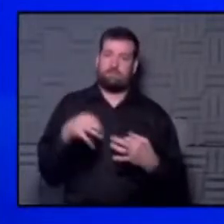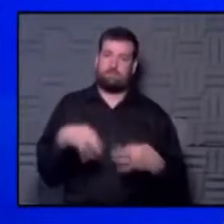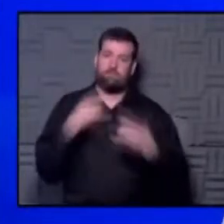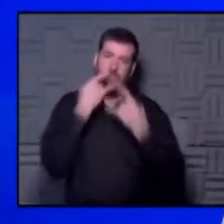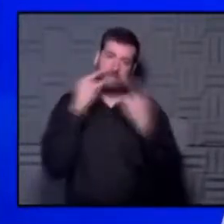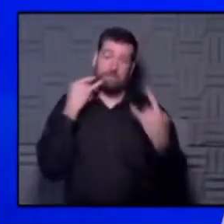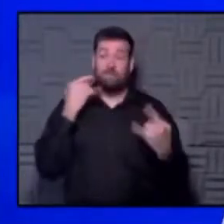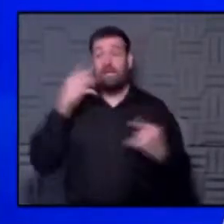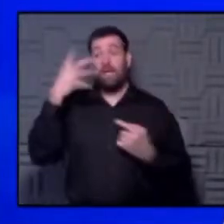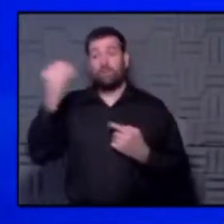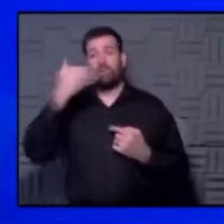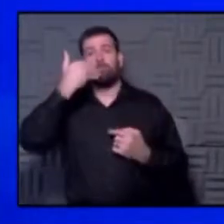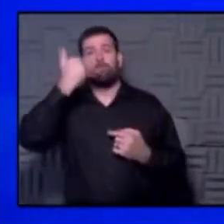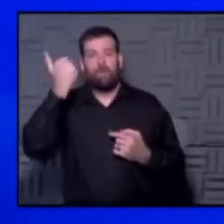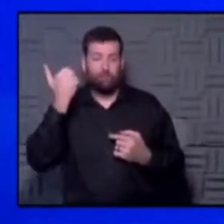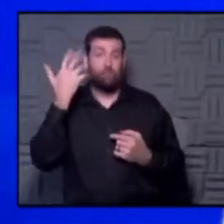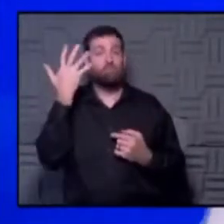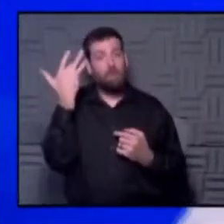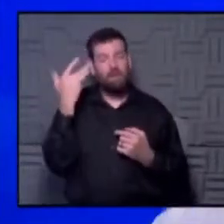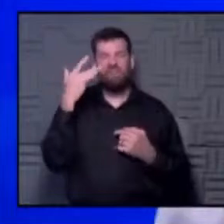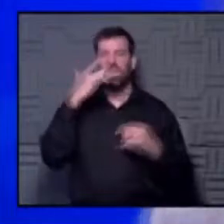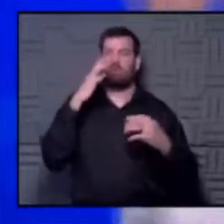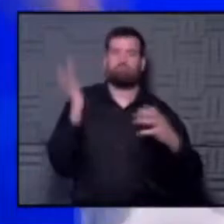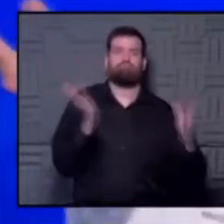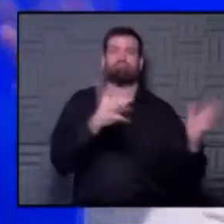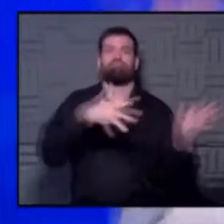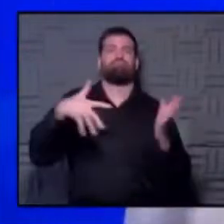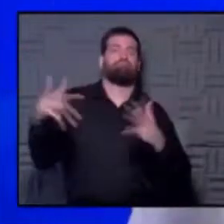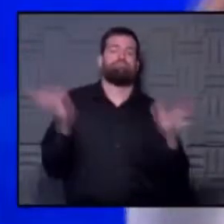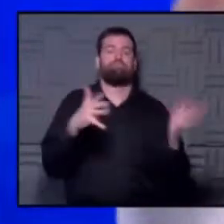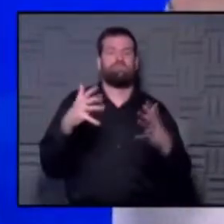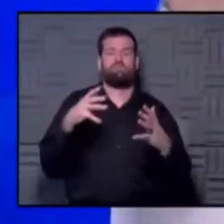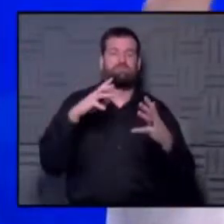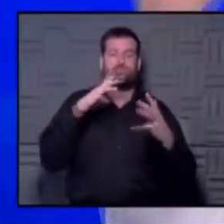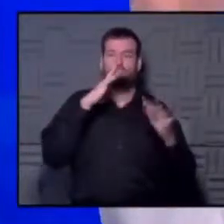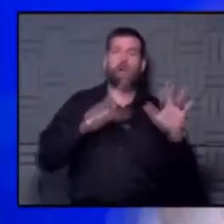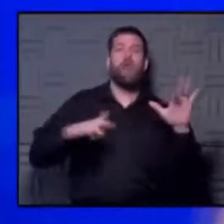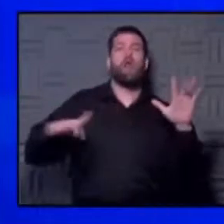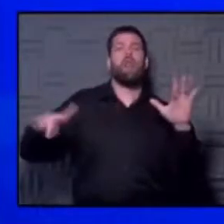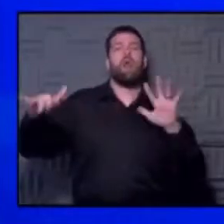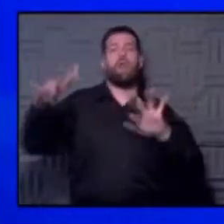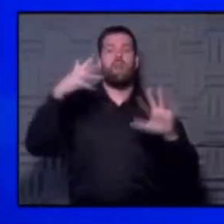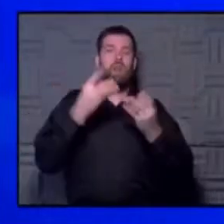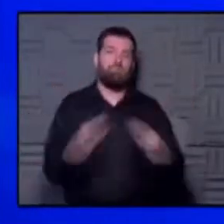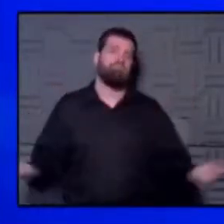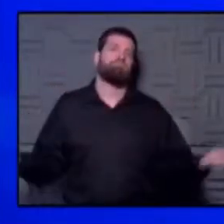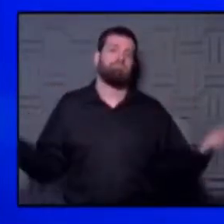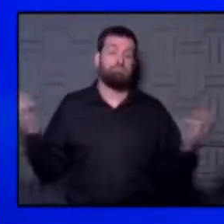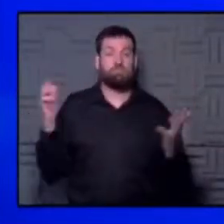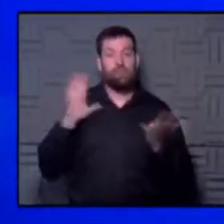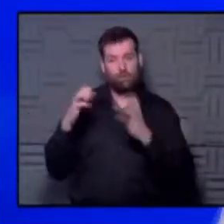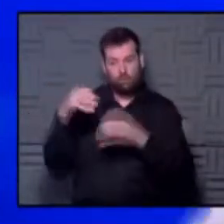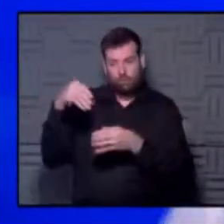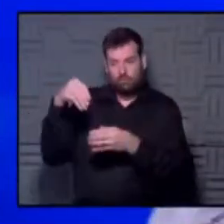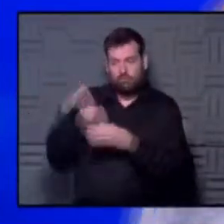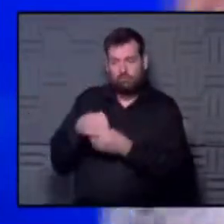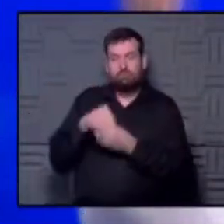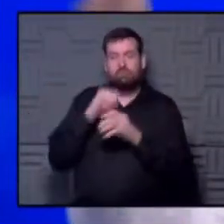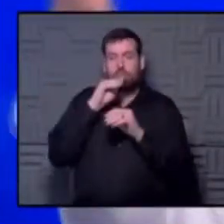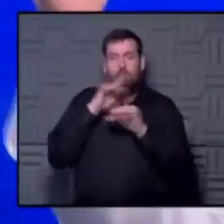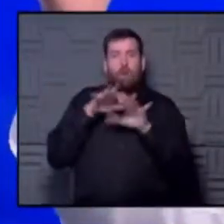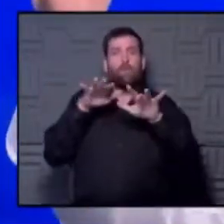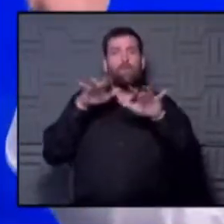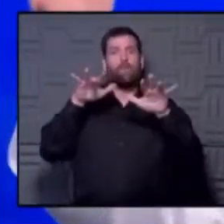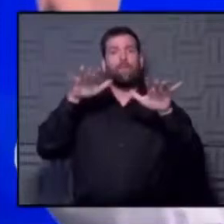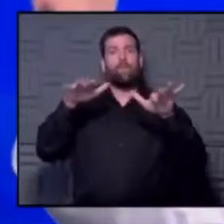Outside, always better than inside, because wind currents do funny things to the breath, and it disperses it and goes all around. As opposed to having your breath cloud leave you and